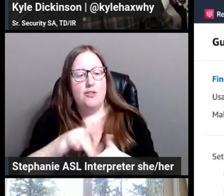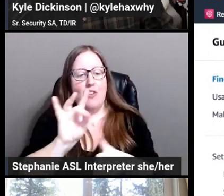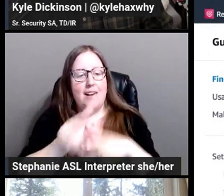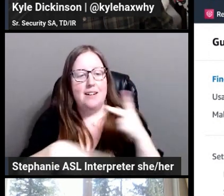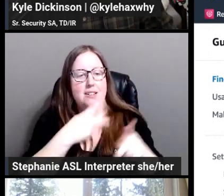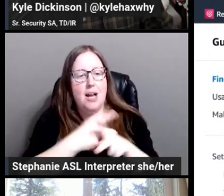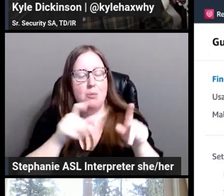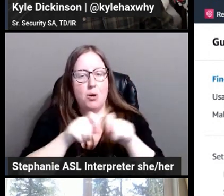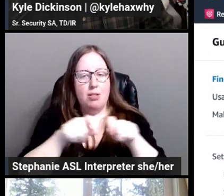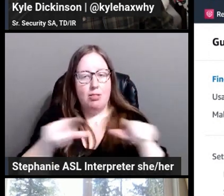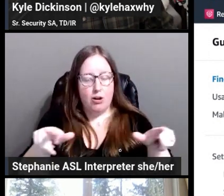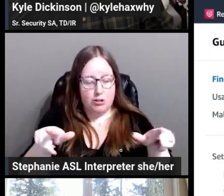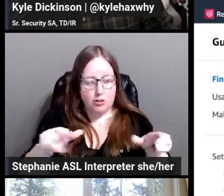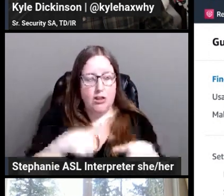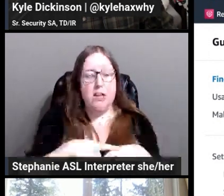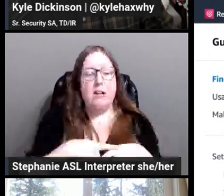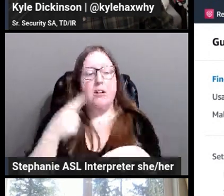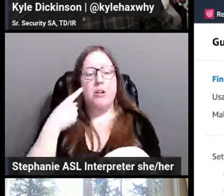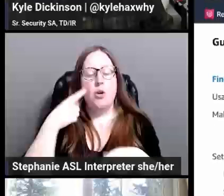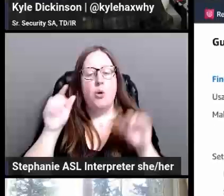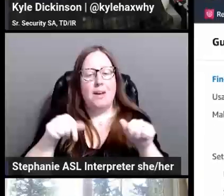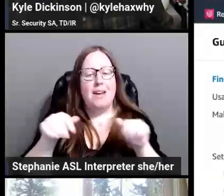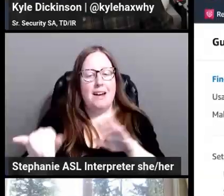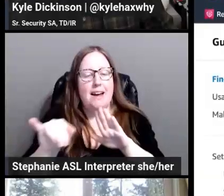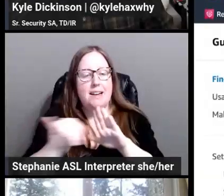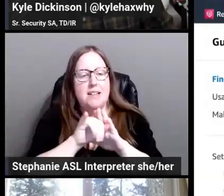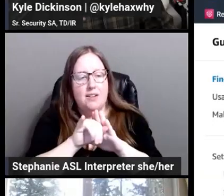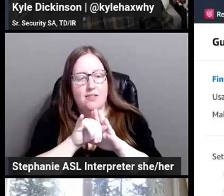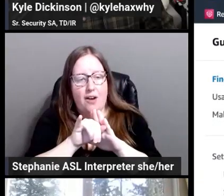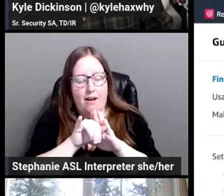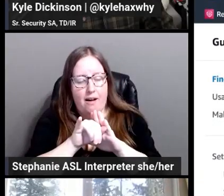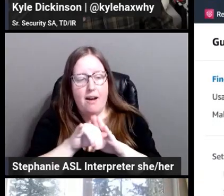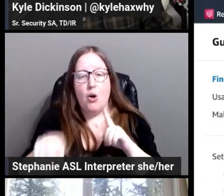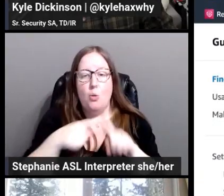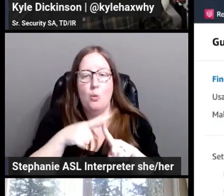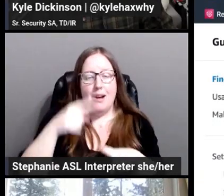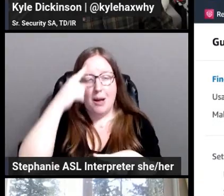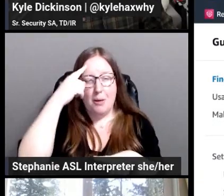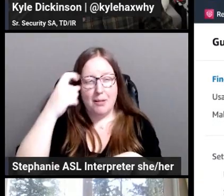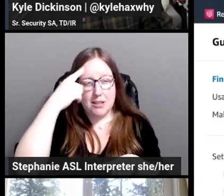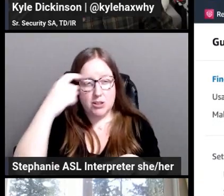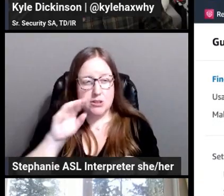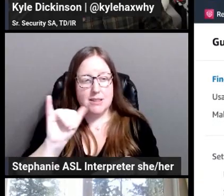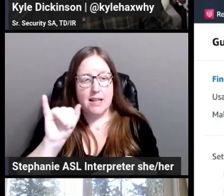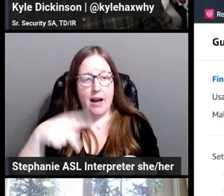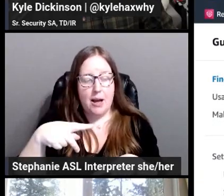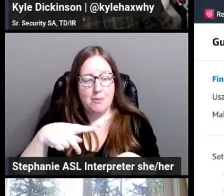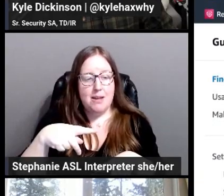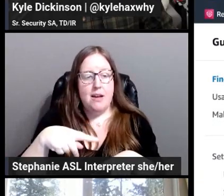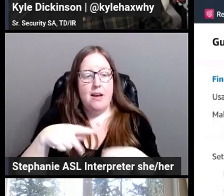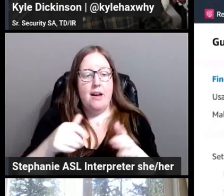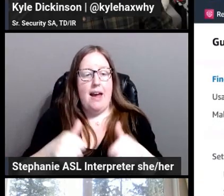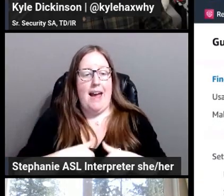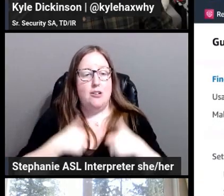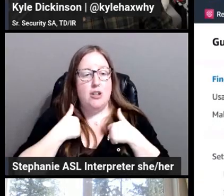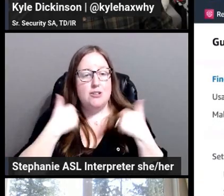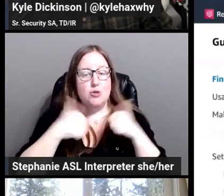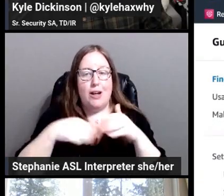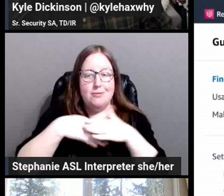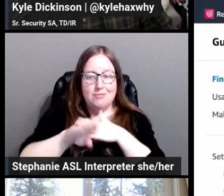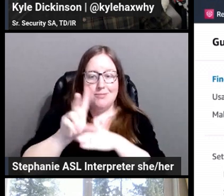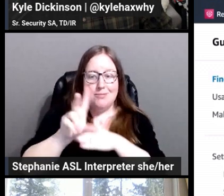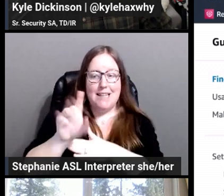at GA compared to preview, and we can kind of identify when a malicious IP address attempted to log into your database,